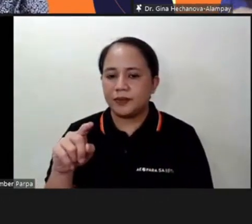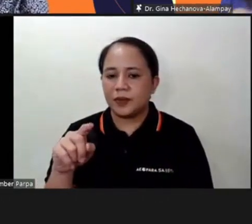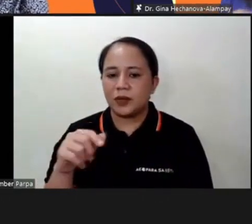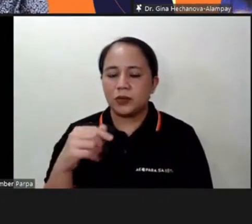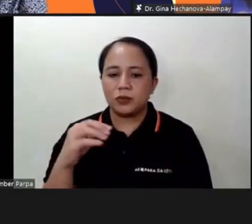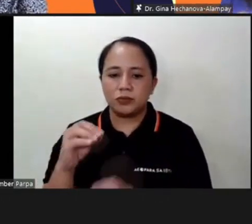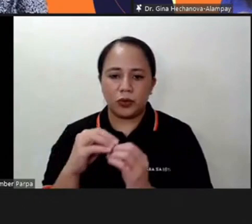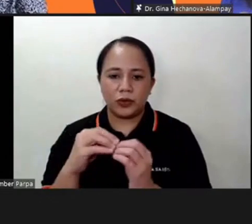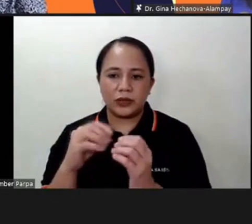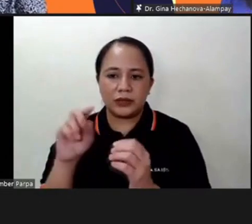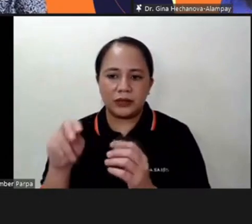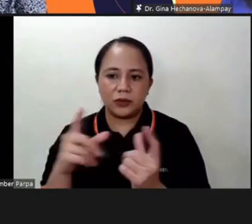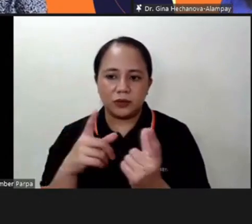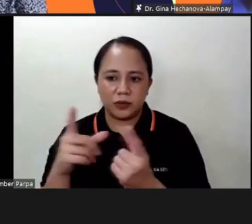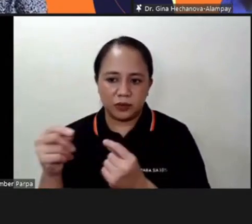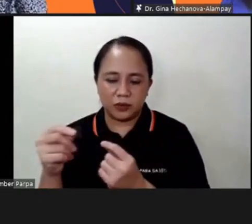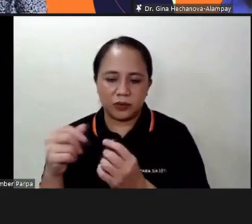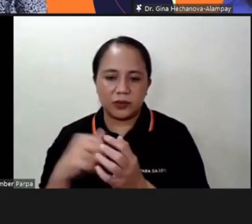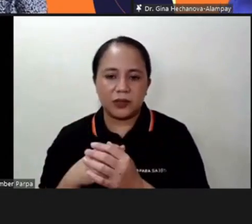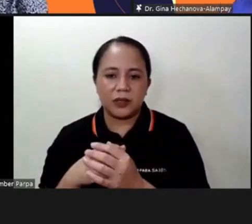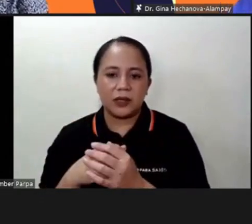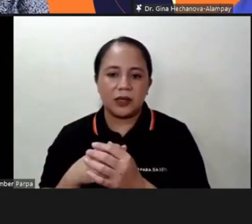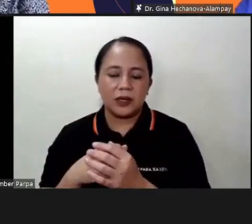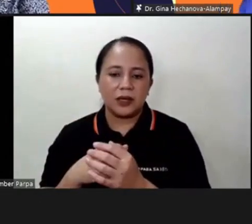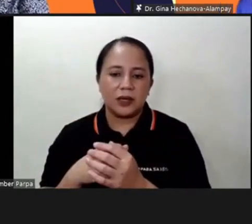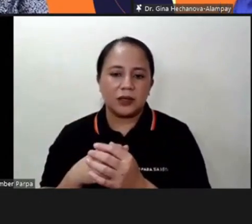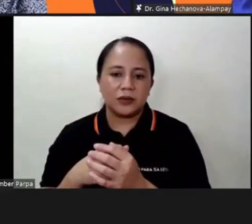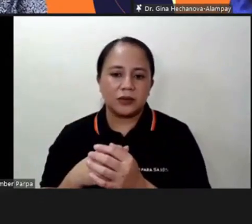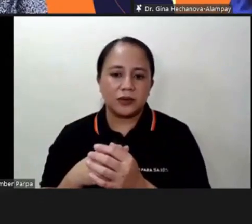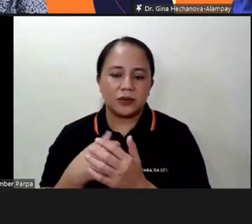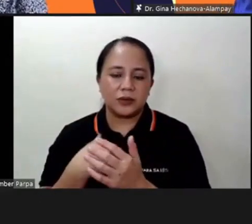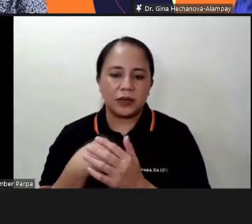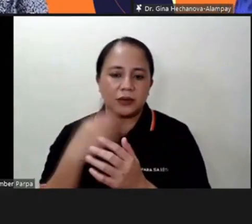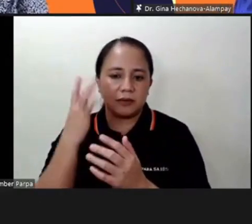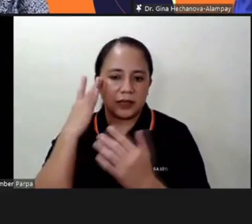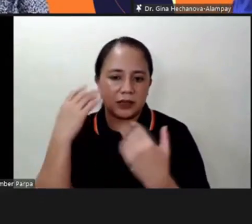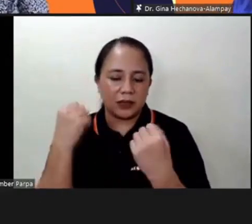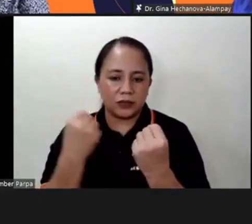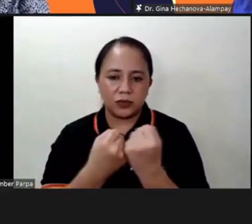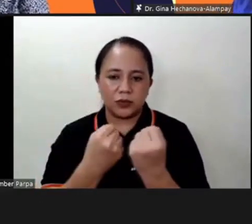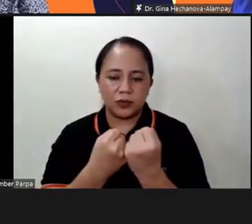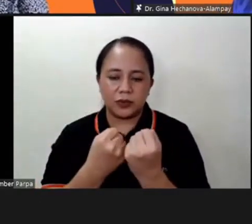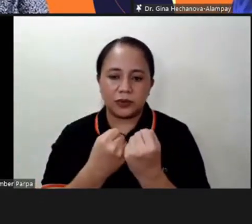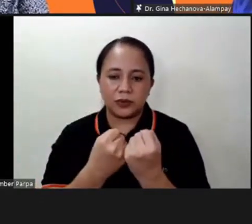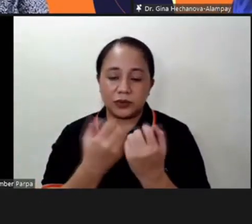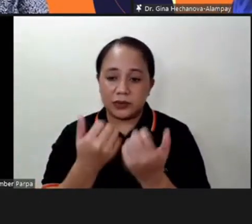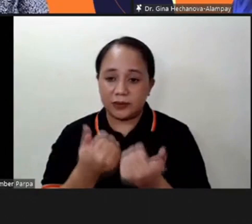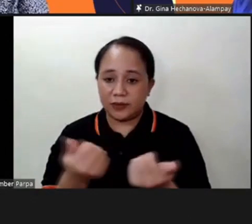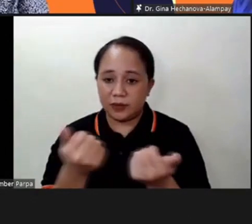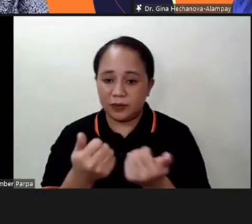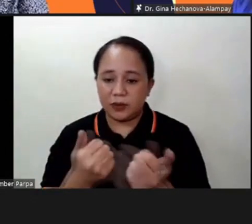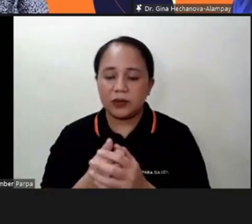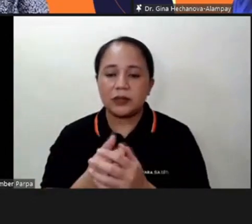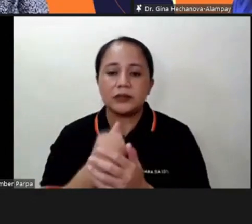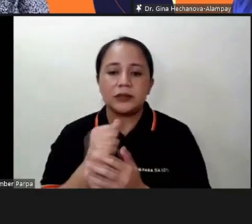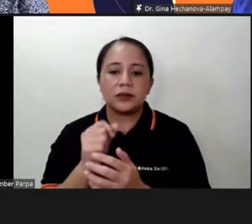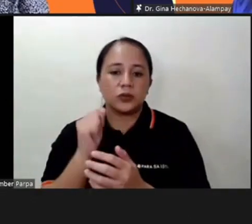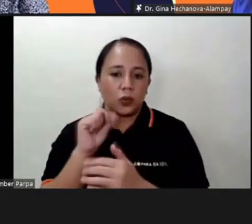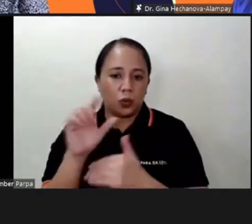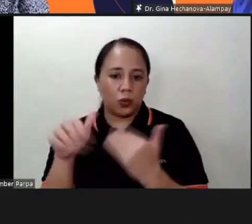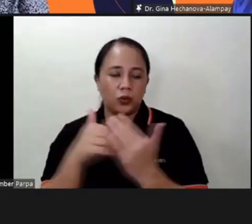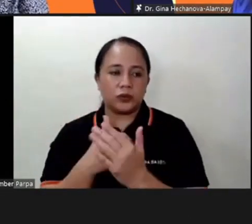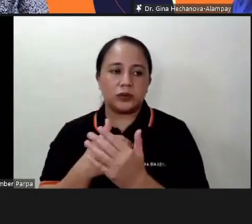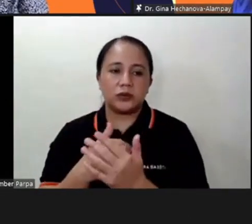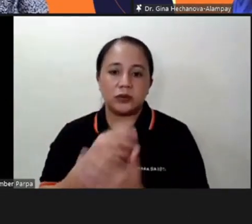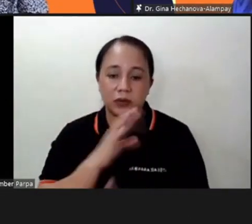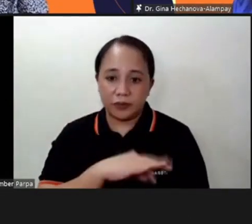more that has to be done, okay? So while mental health support was made available, not everyone availed of